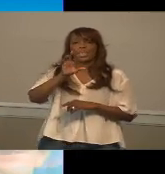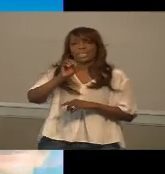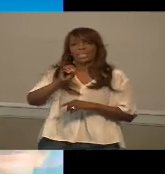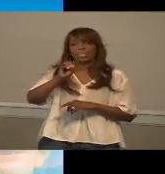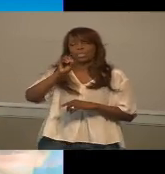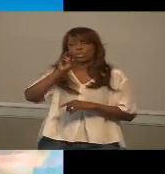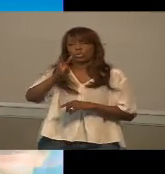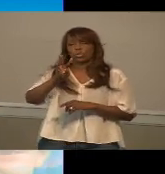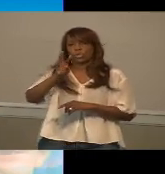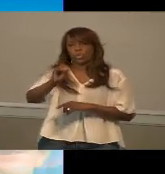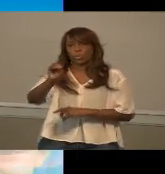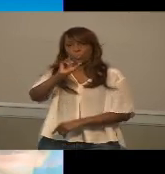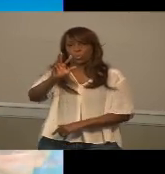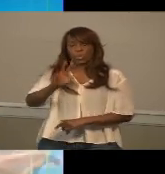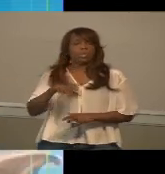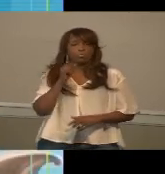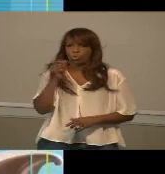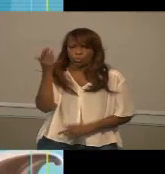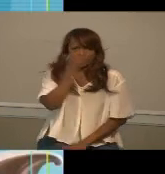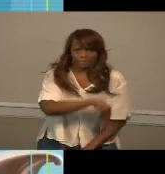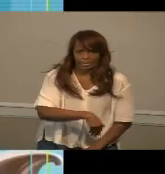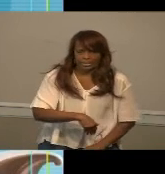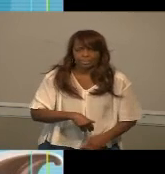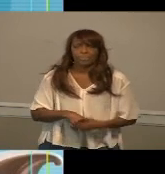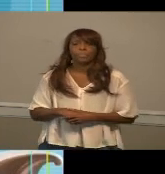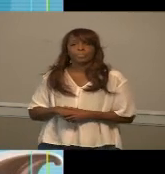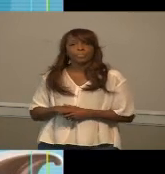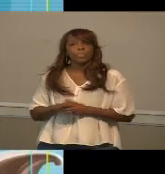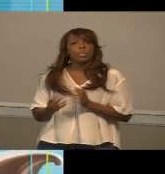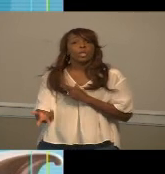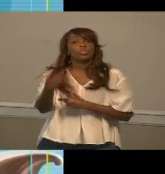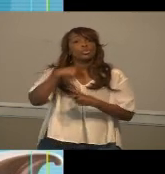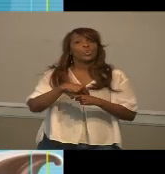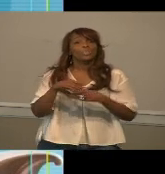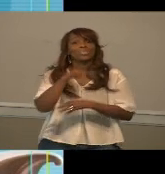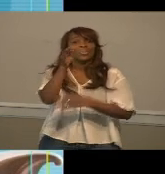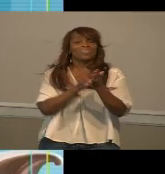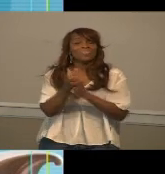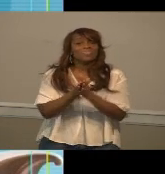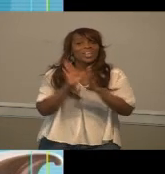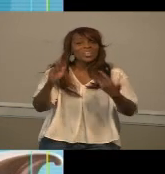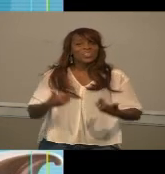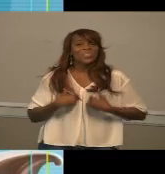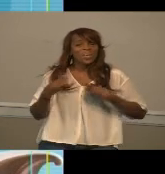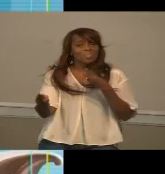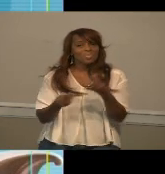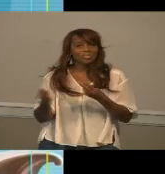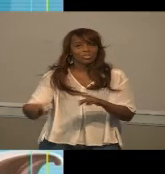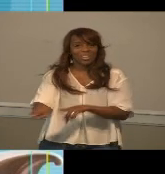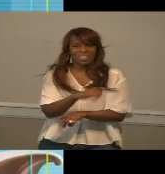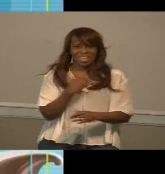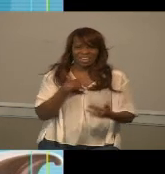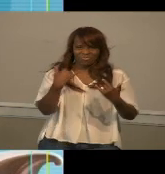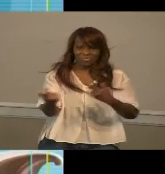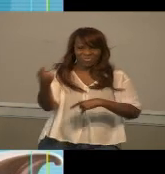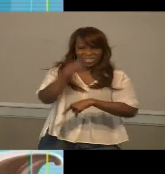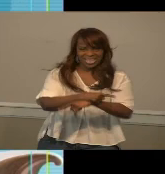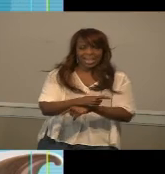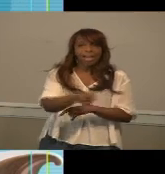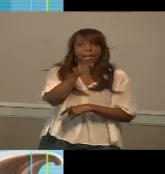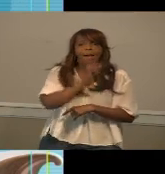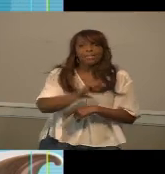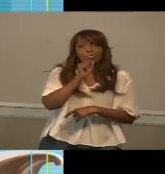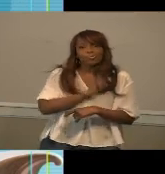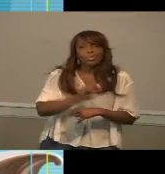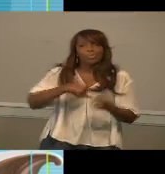082603. You don't want to miss this. Join the Stir Up the Gift Youth Ministry as they host an ice cream social